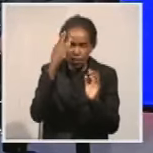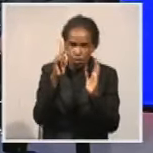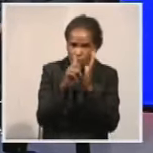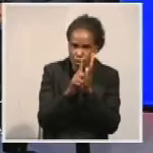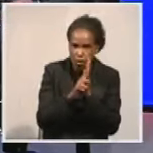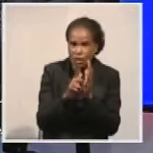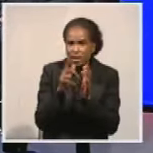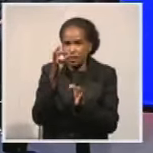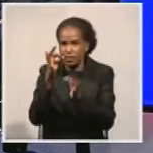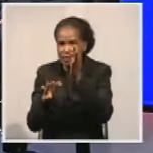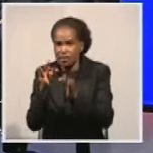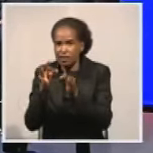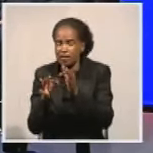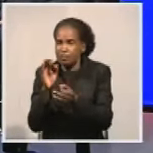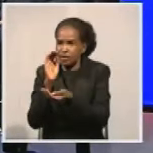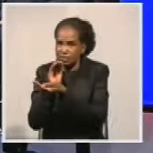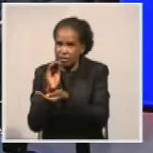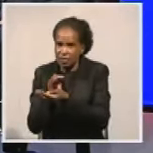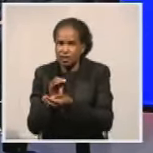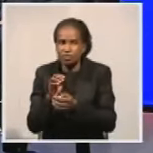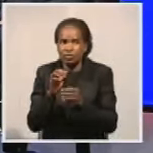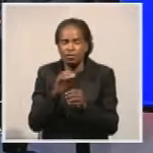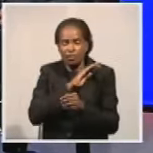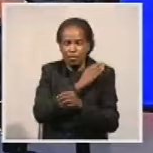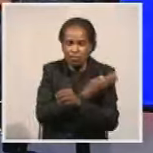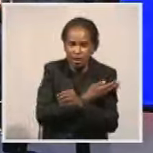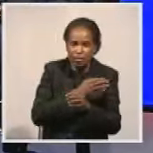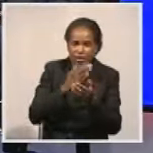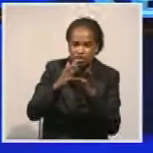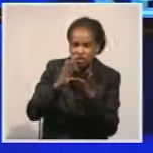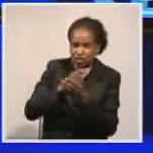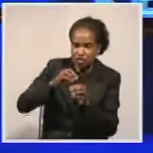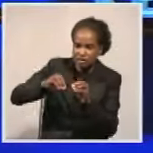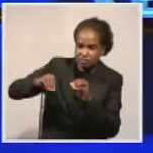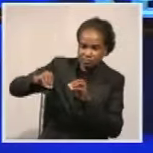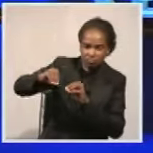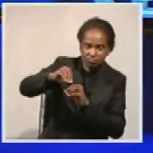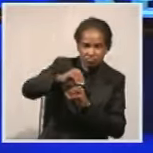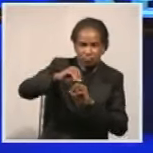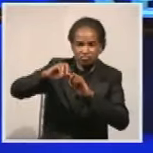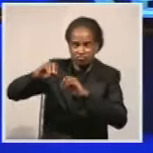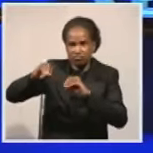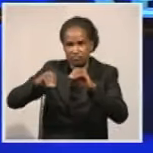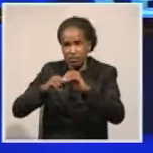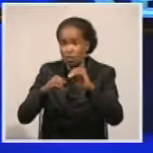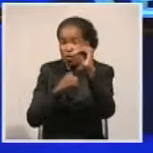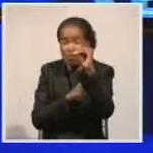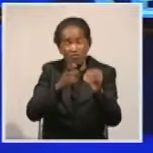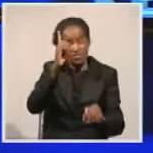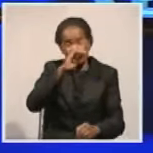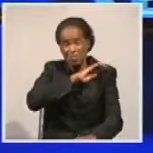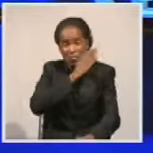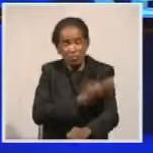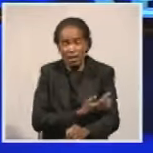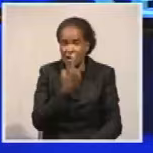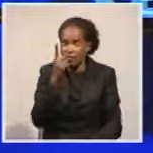in judiciary, must recommend to you. Yeah, exactly. Those are the checks that we built in